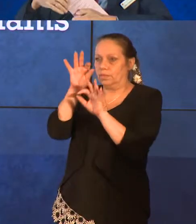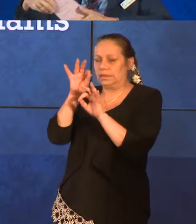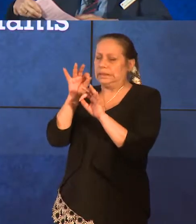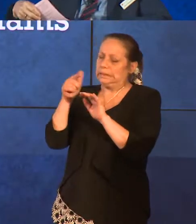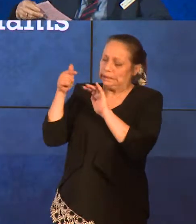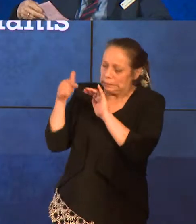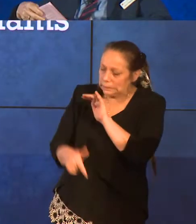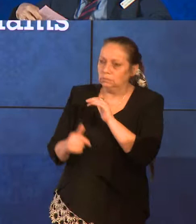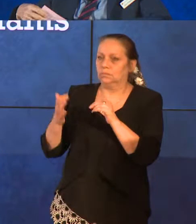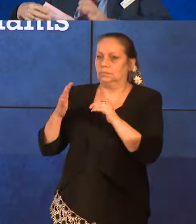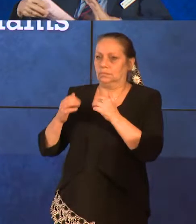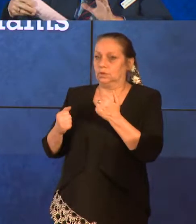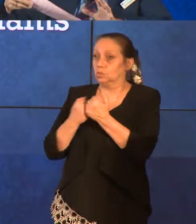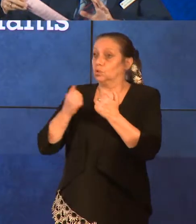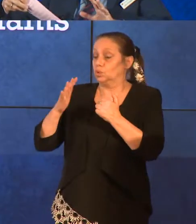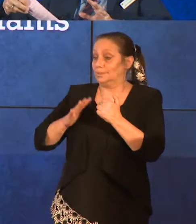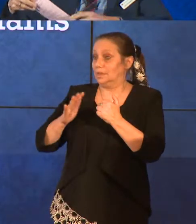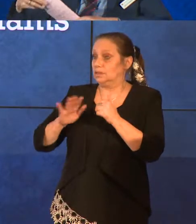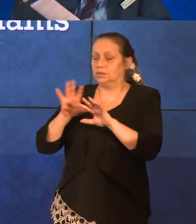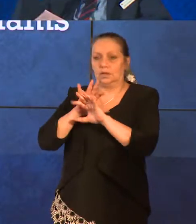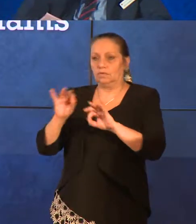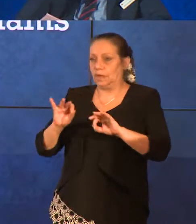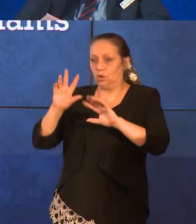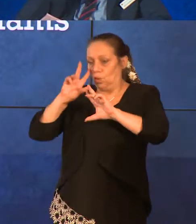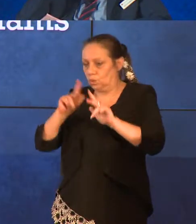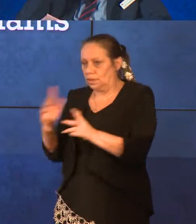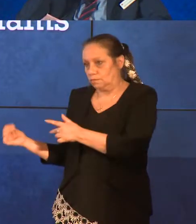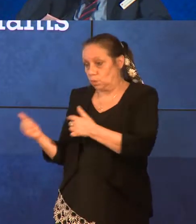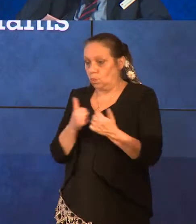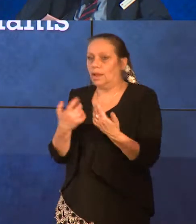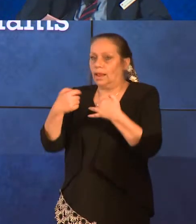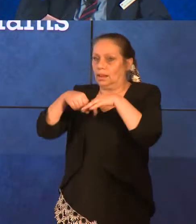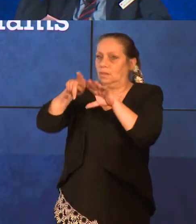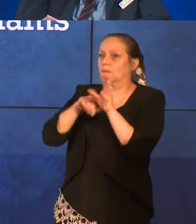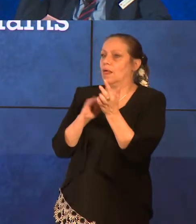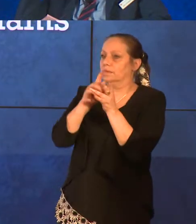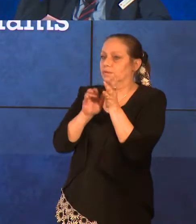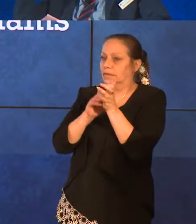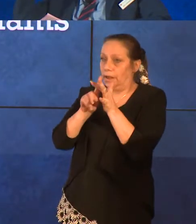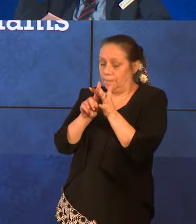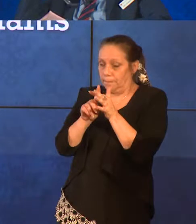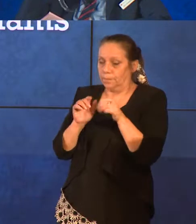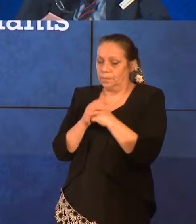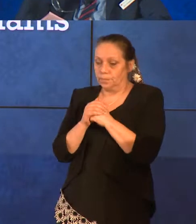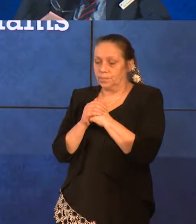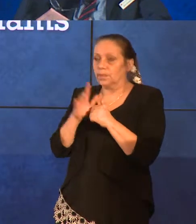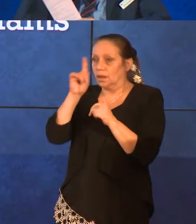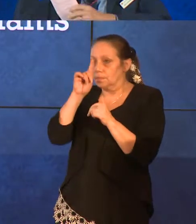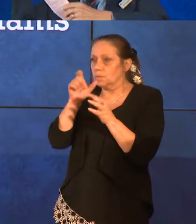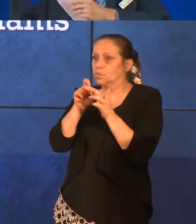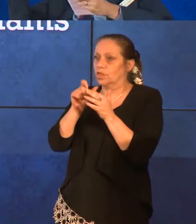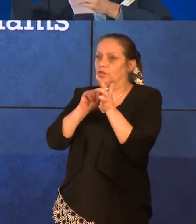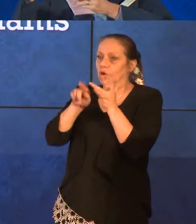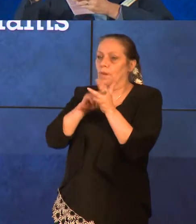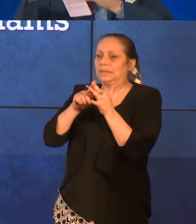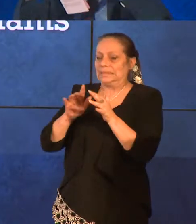complex support needs haven't been well served at the moment by the scheme. So I define people with complex needs, and